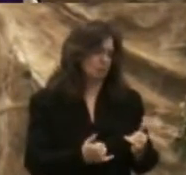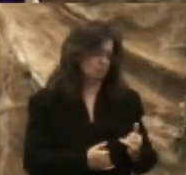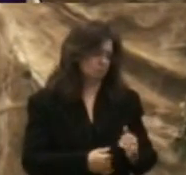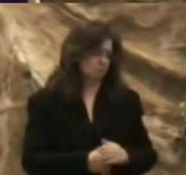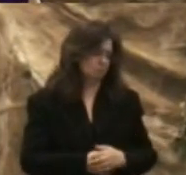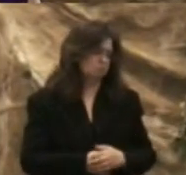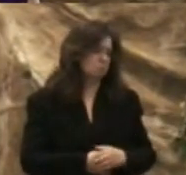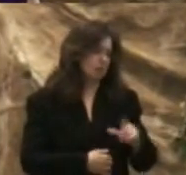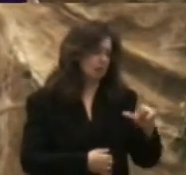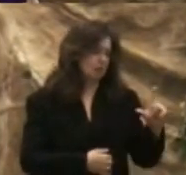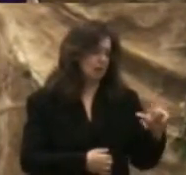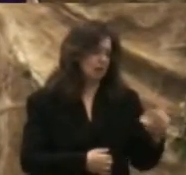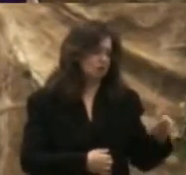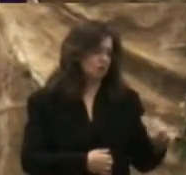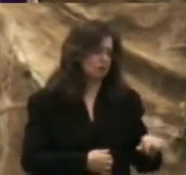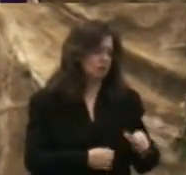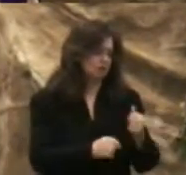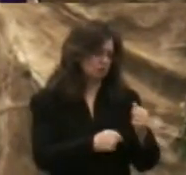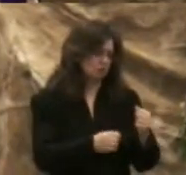you are in agony.